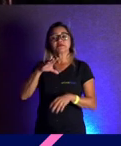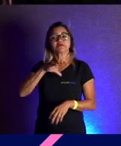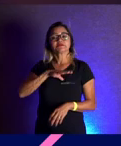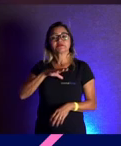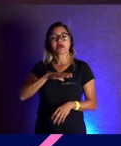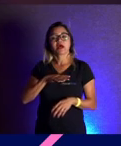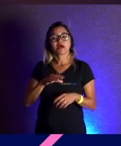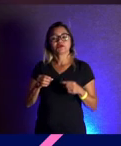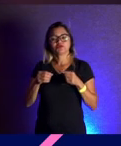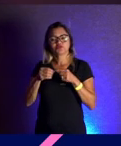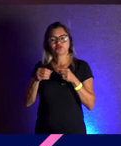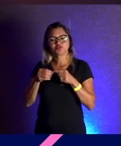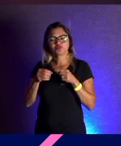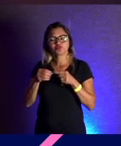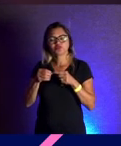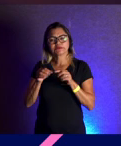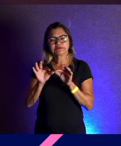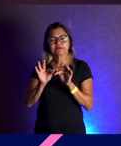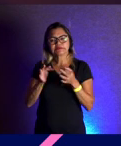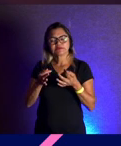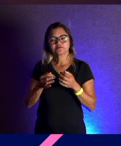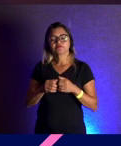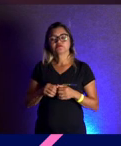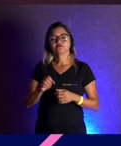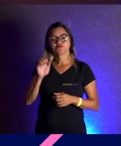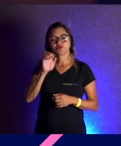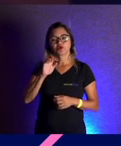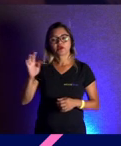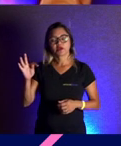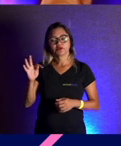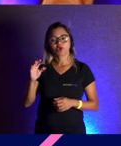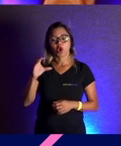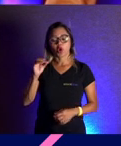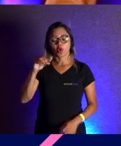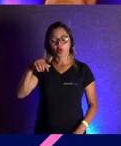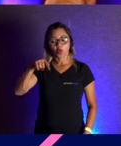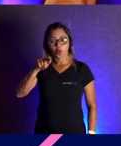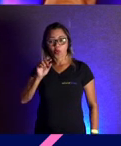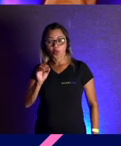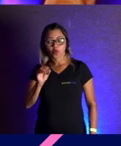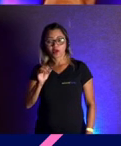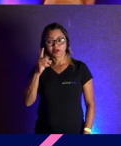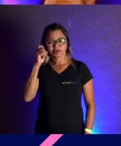Congo. Hard to get them, and it's very difficult to serve with them.